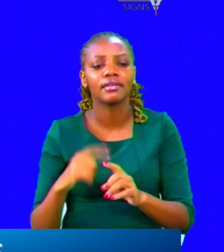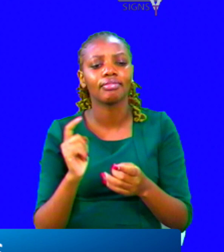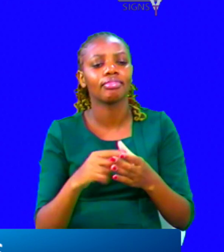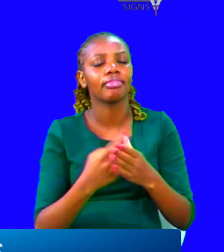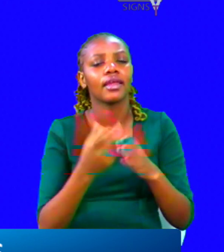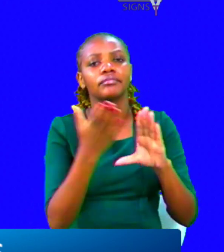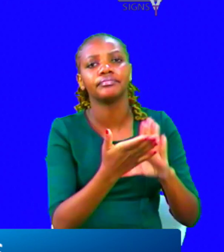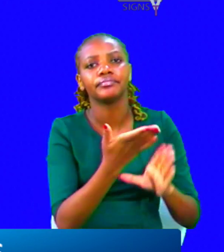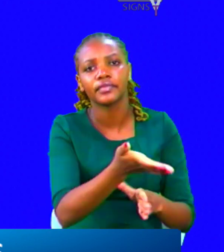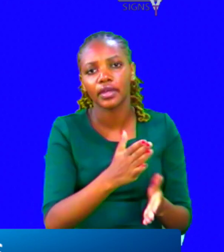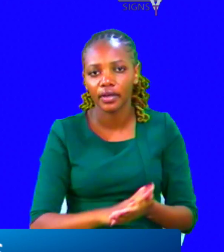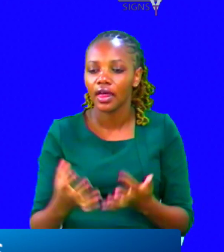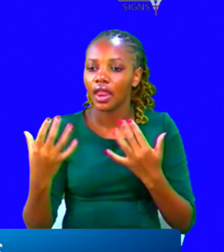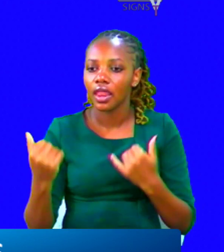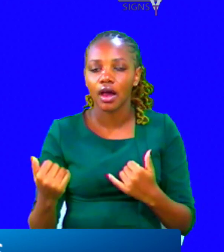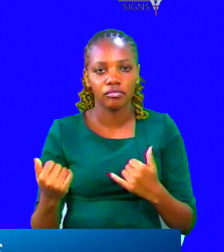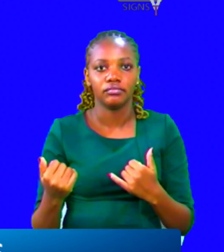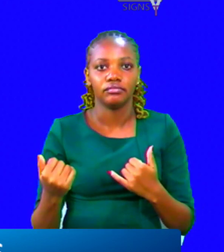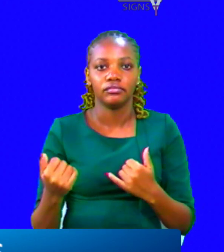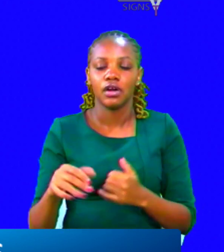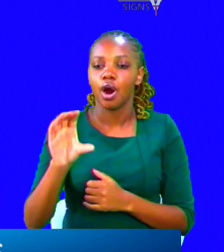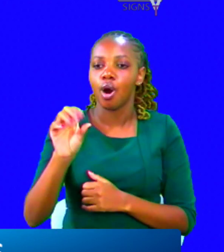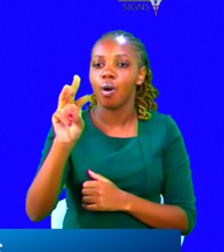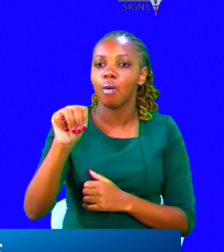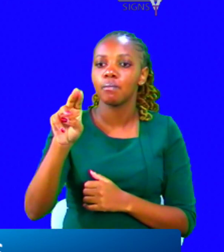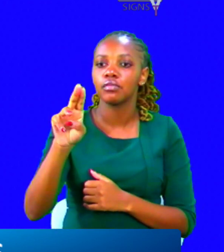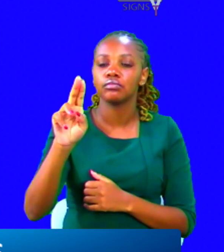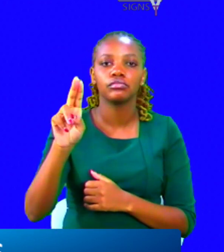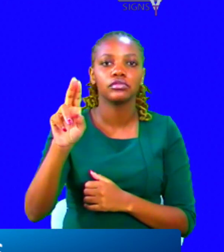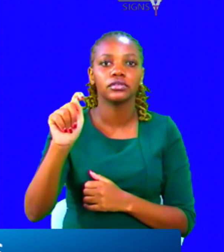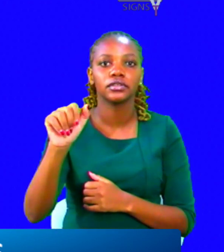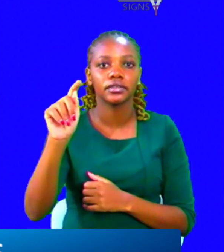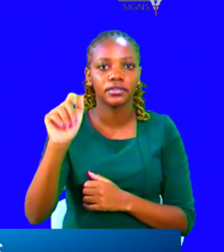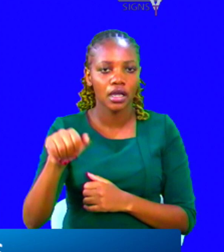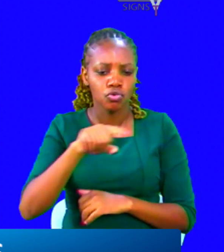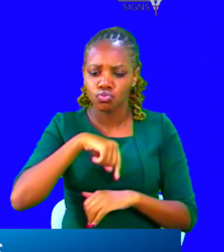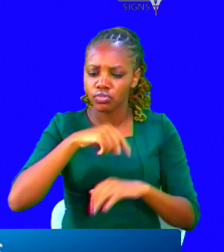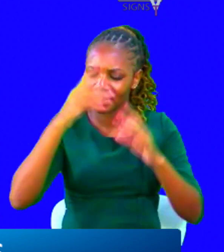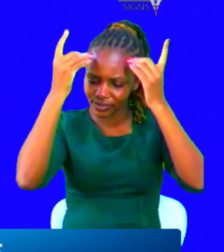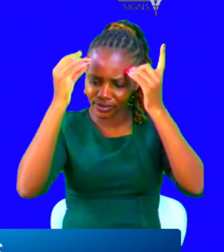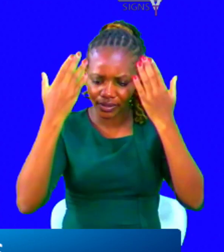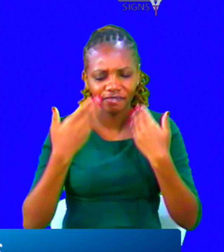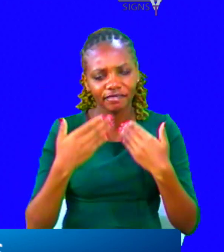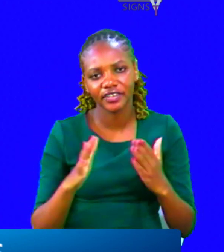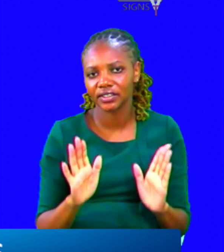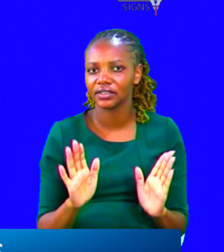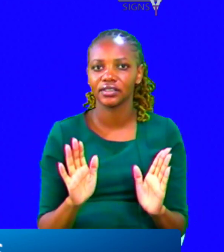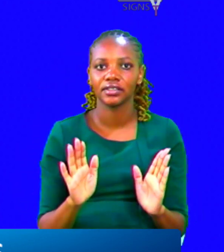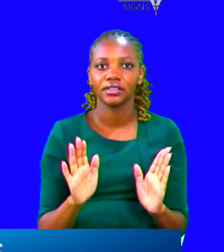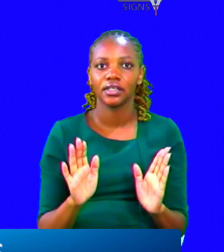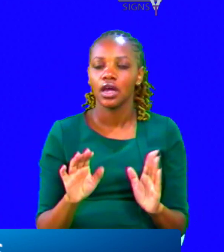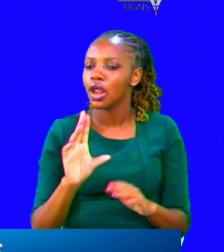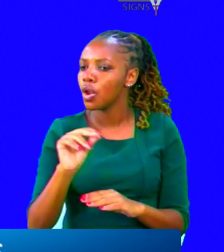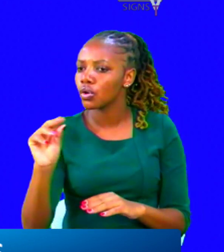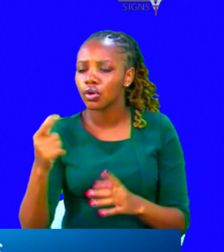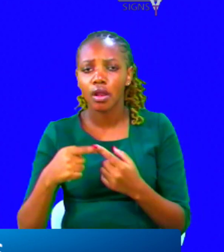to put their feet to the fire. Mr. Omtata, we have made a ruling. I appreciate, my lord, but I think if we go in that direction,